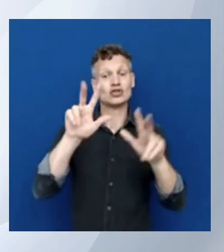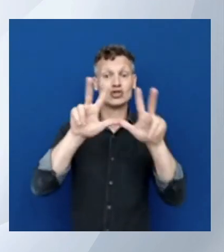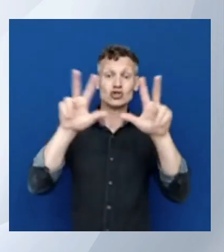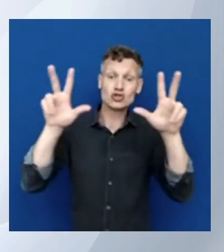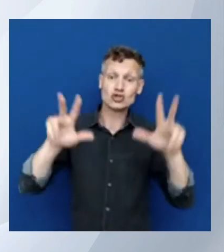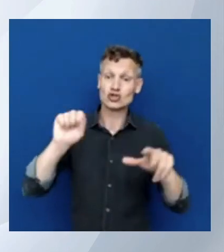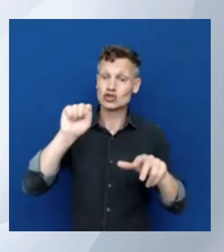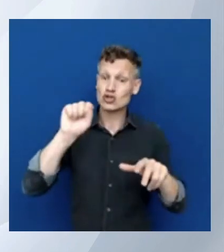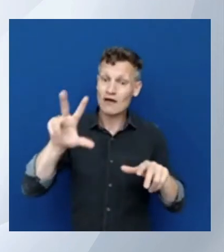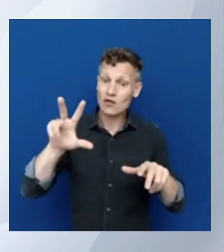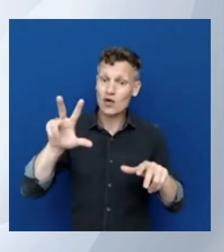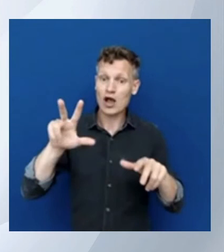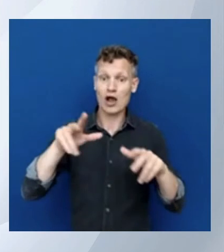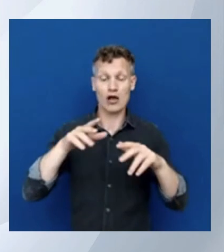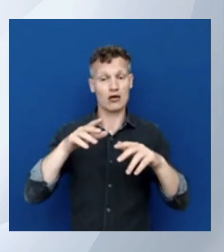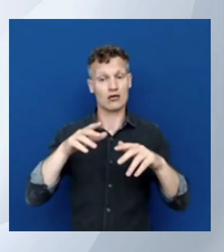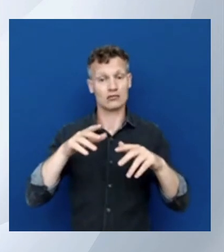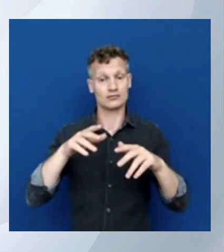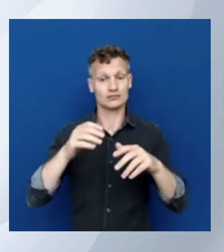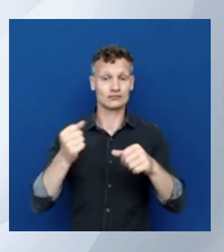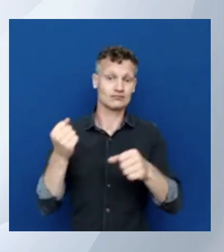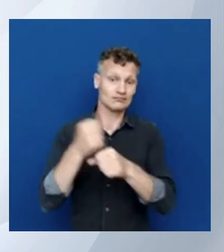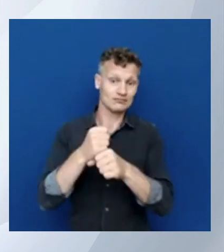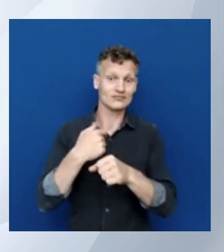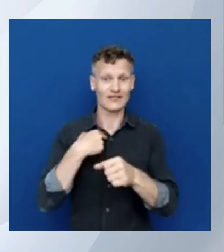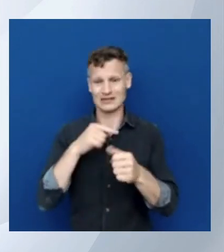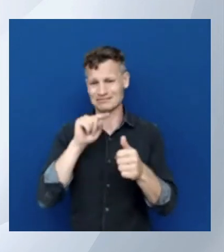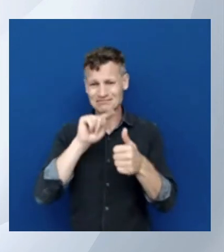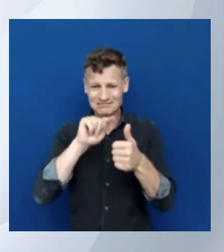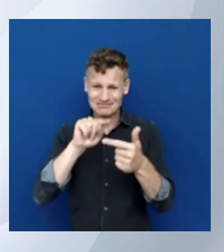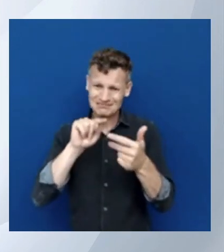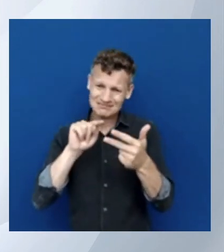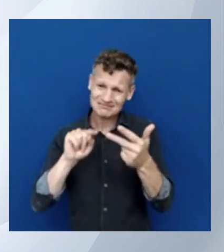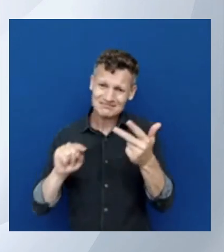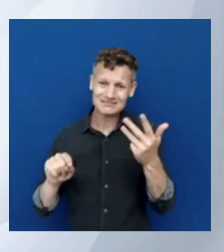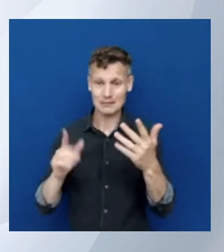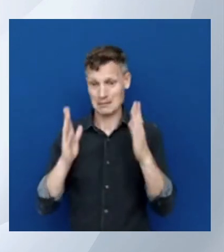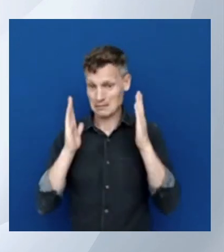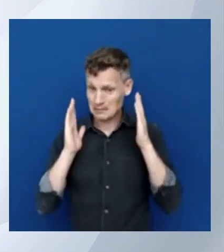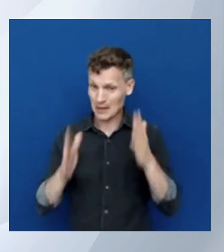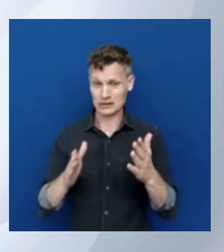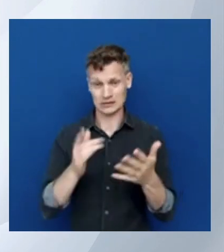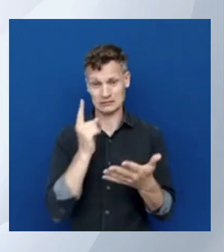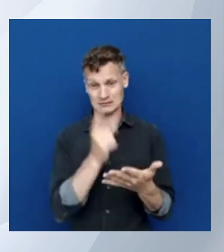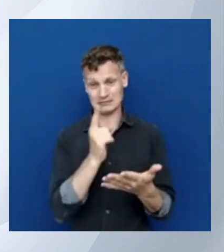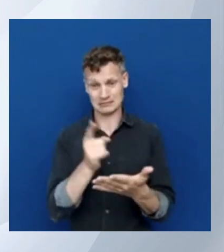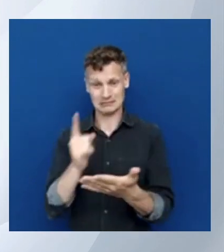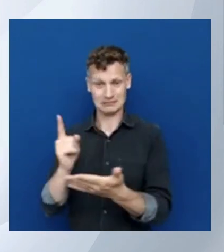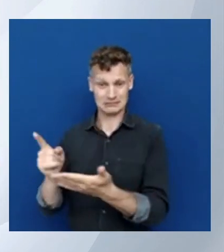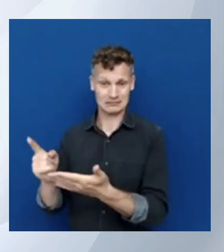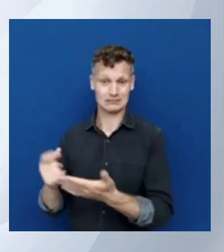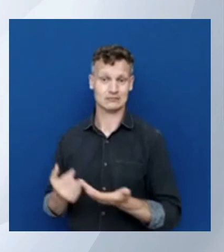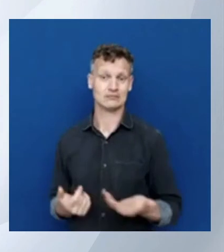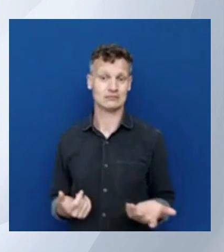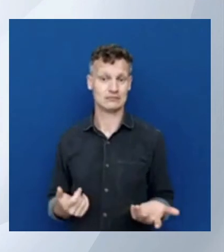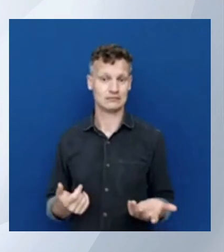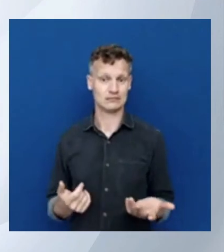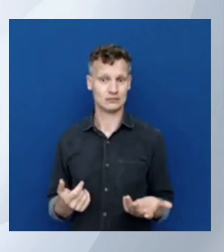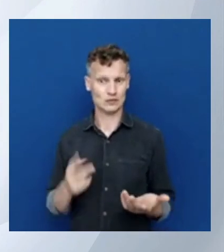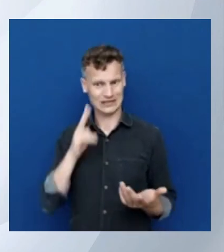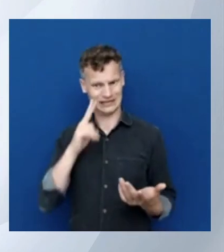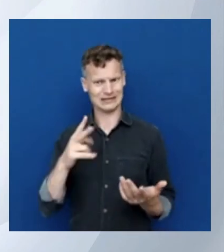carrot, ideally carrot, to be able to look at how you can financially benefit from